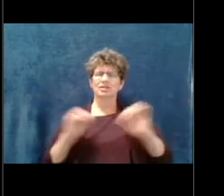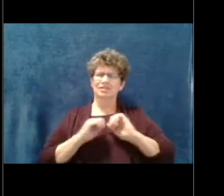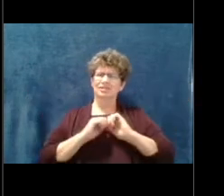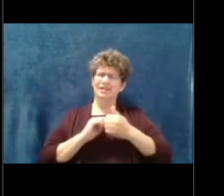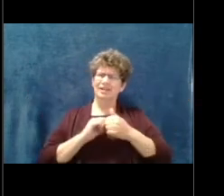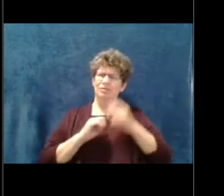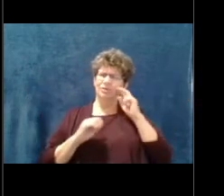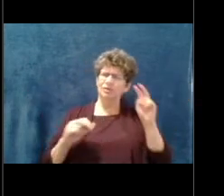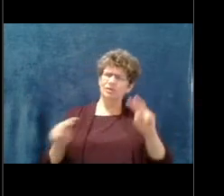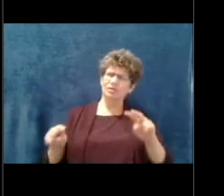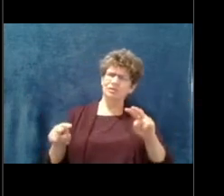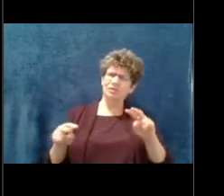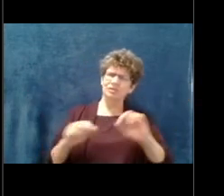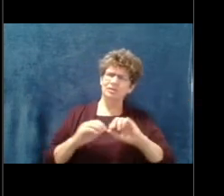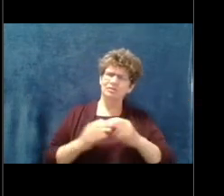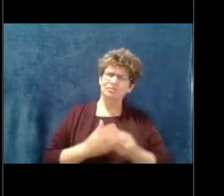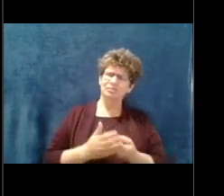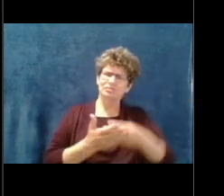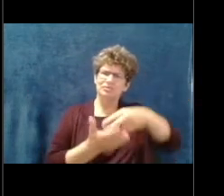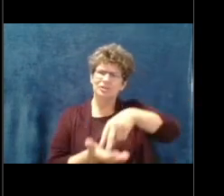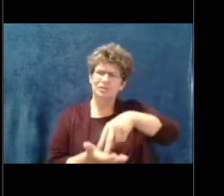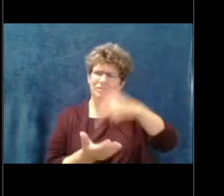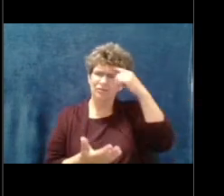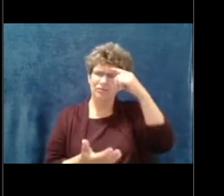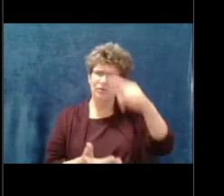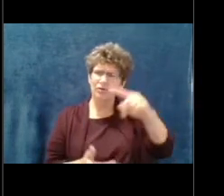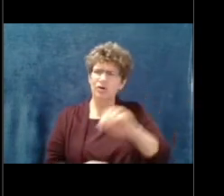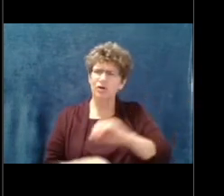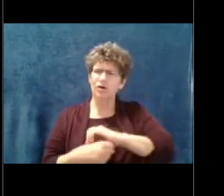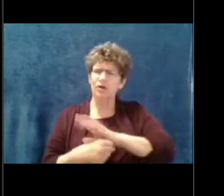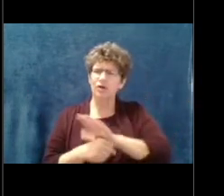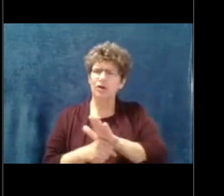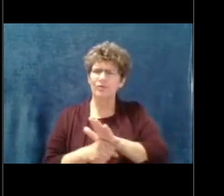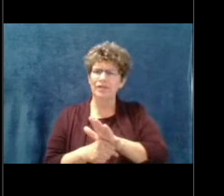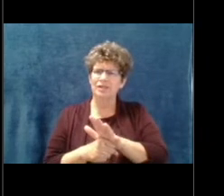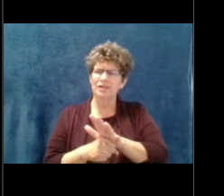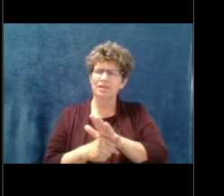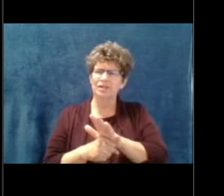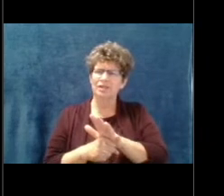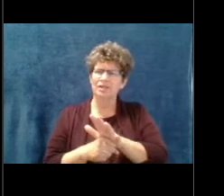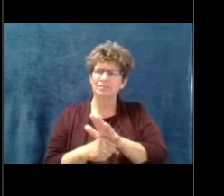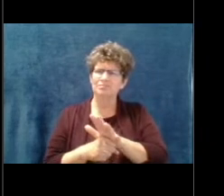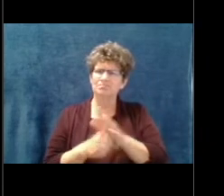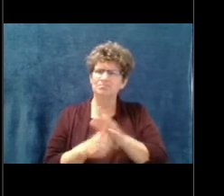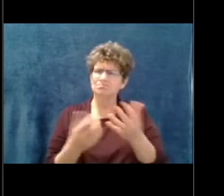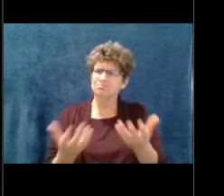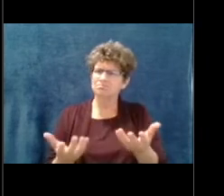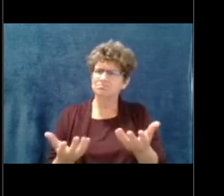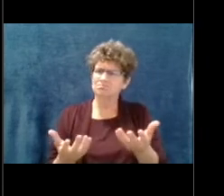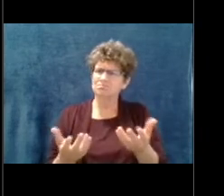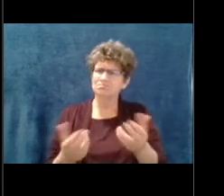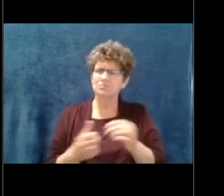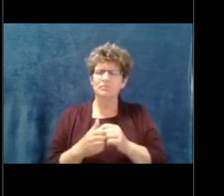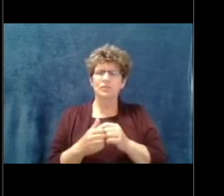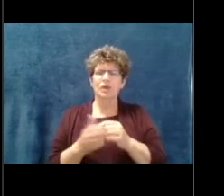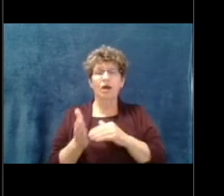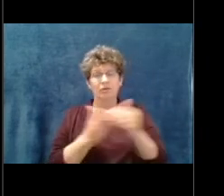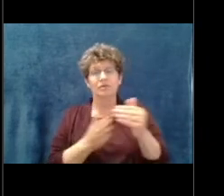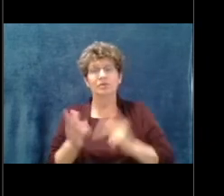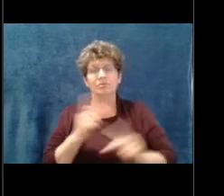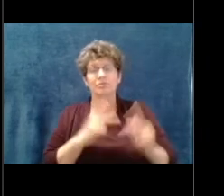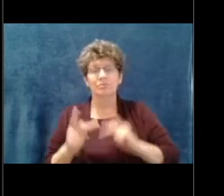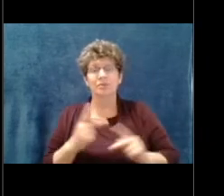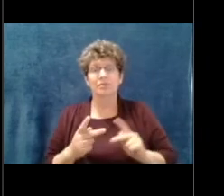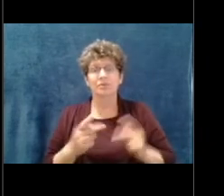Well, human beings often try to get through stress by muscling through. You hang on